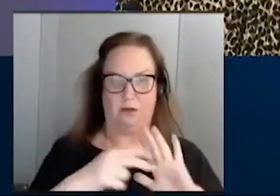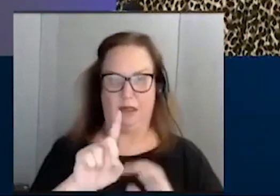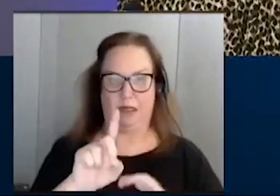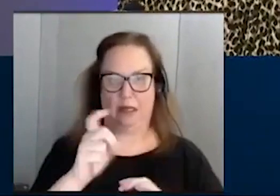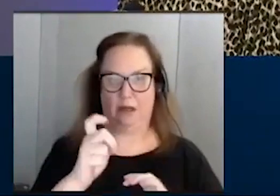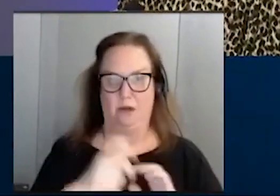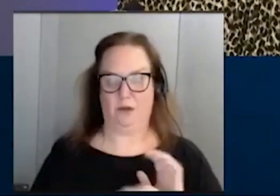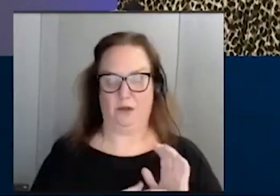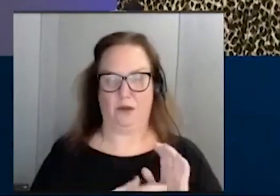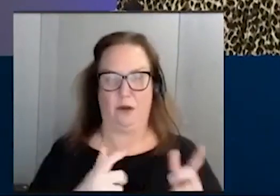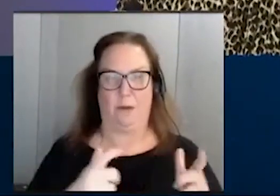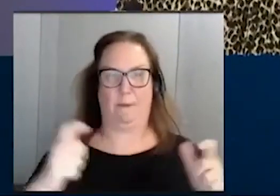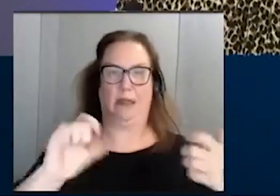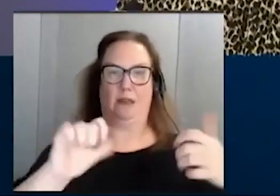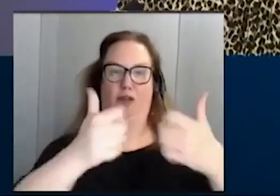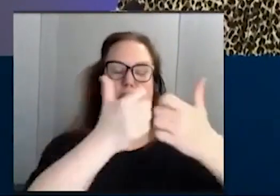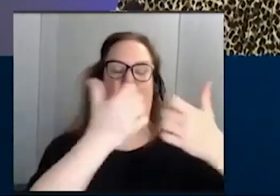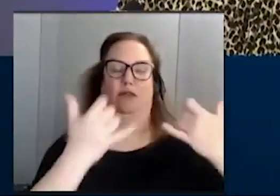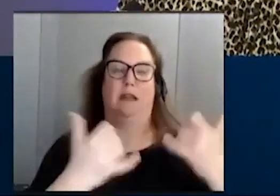bigger challenges?